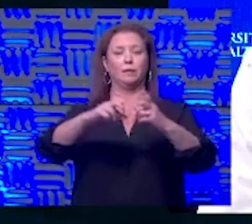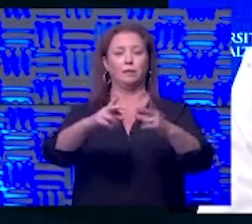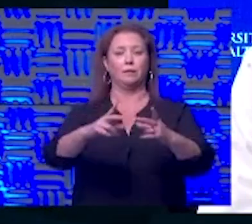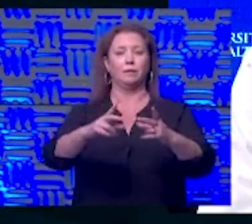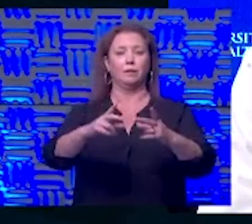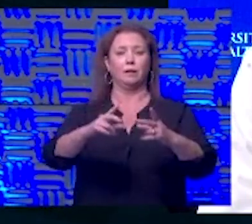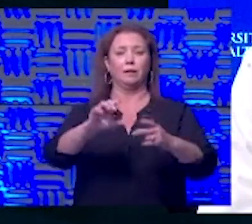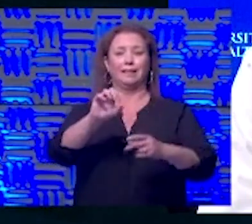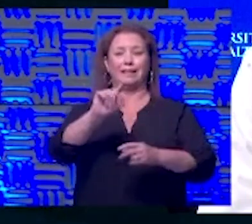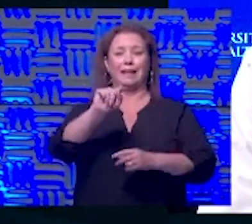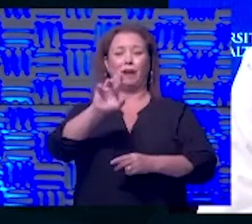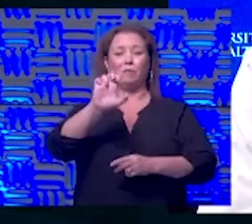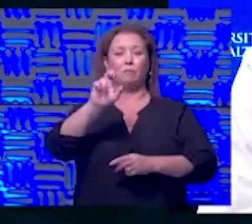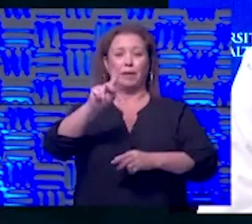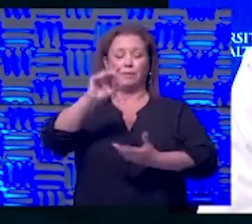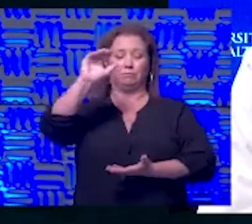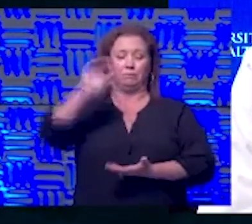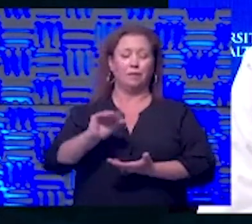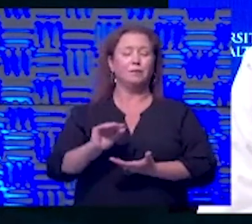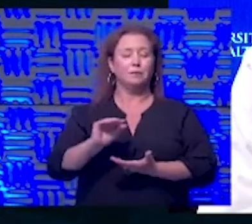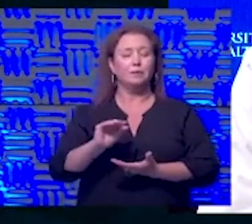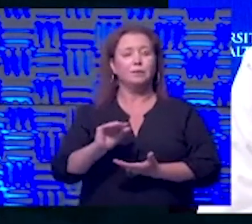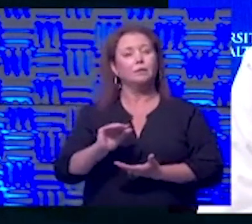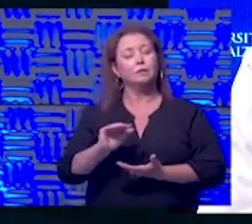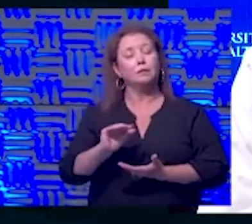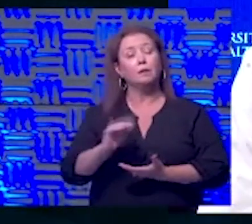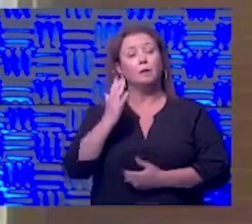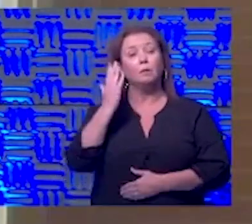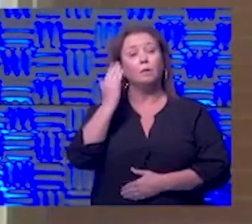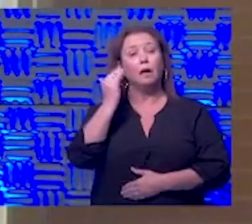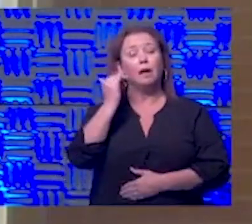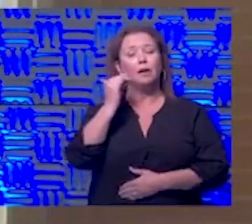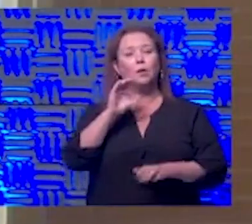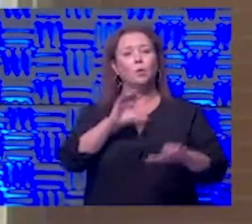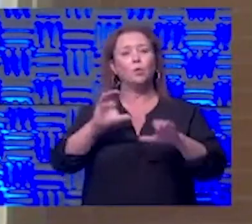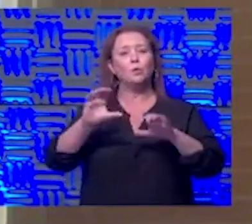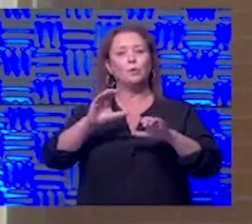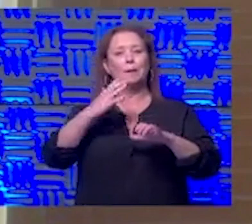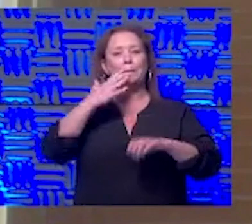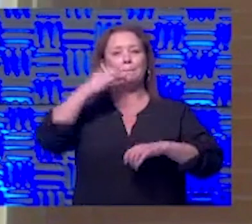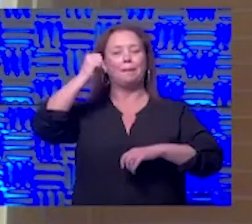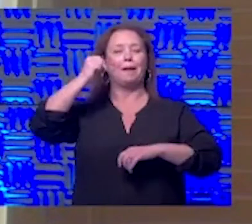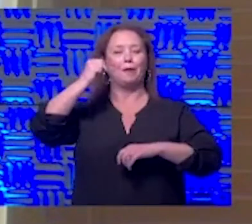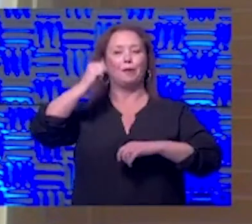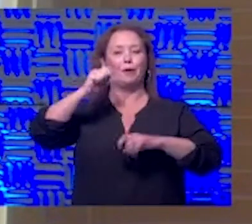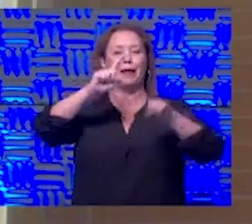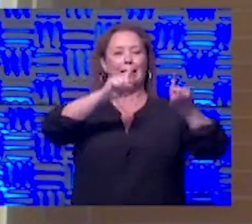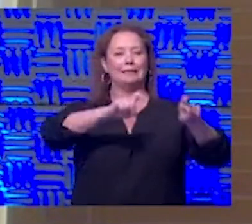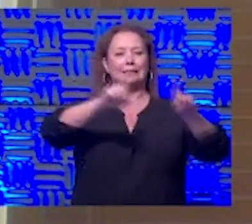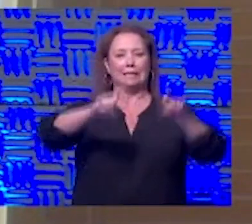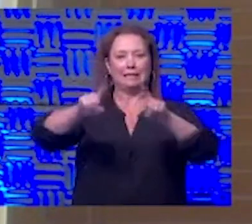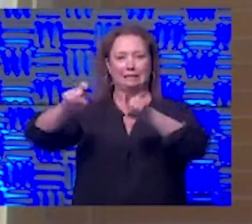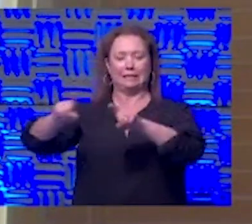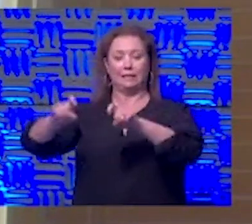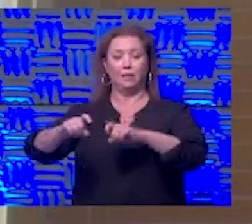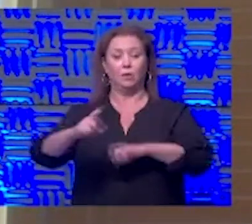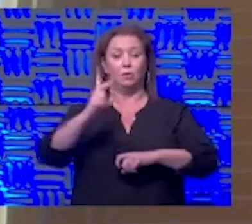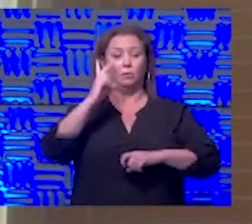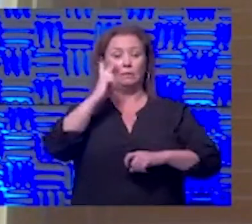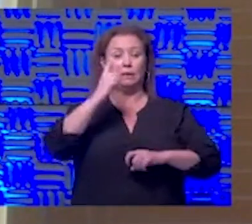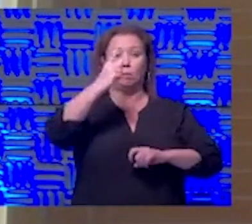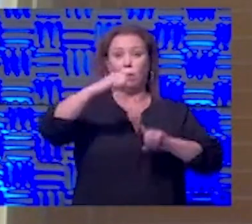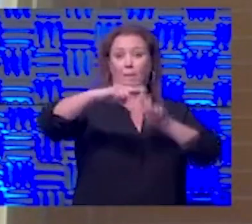the outbreaks are smaller. And that's because we're doing a better job of testing the whole facility once there's one